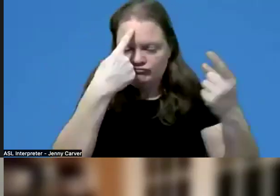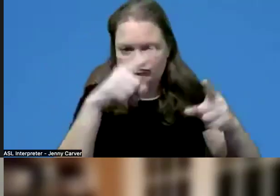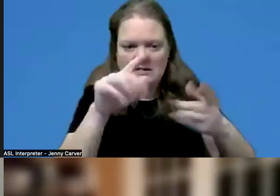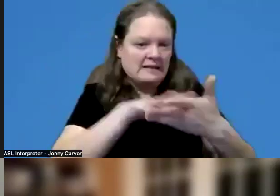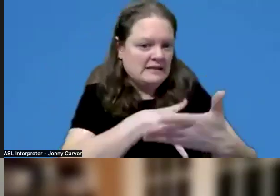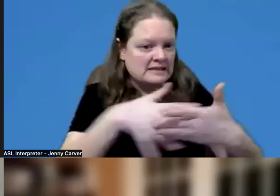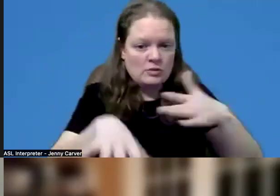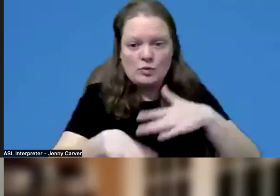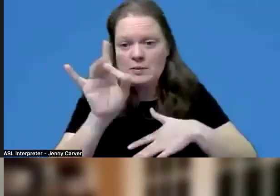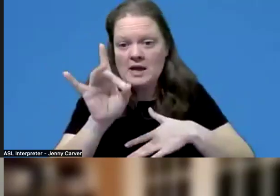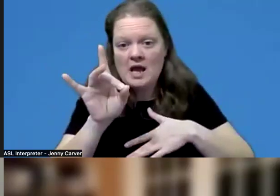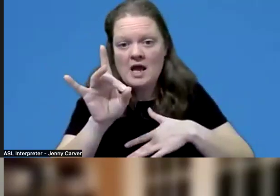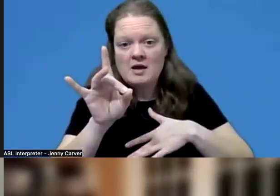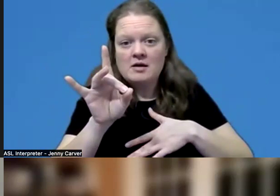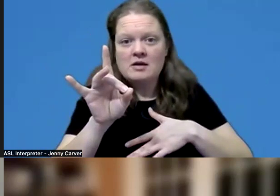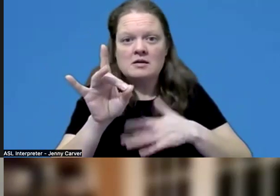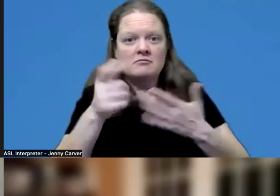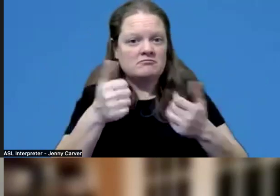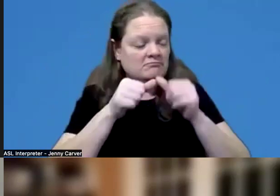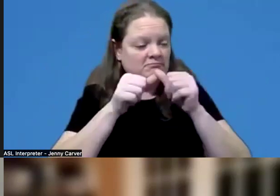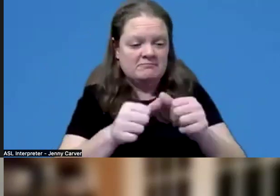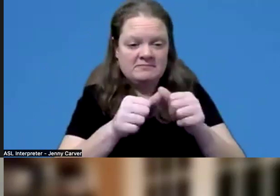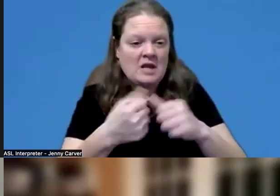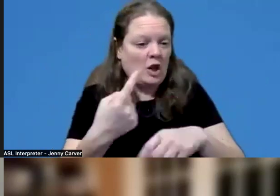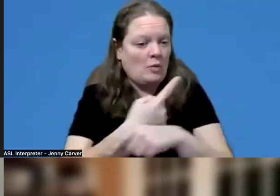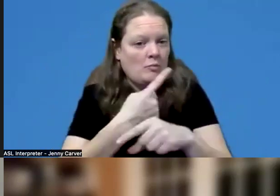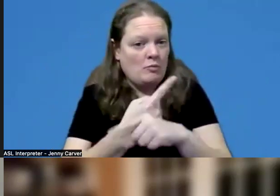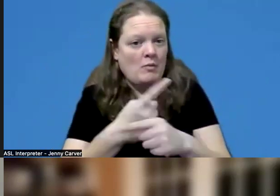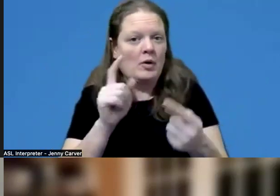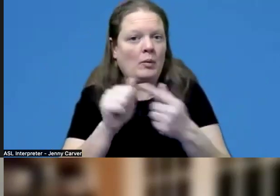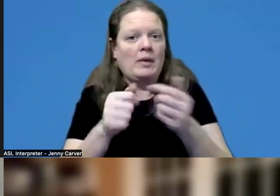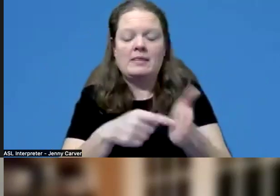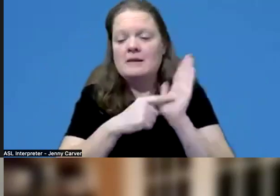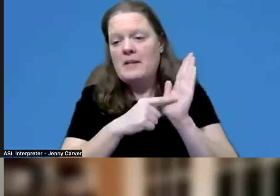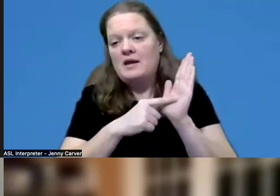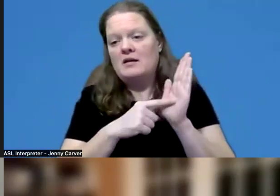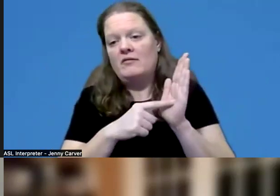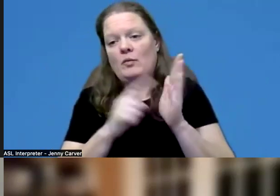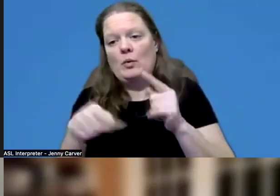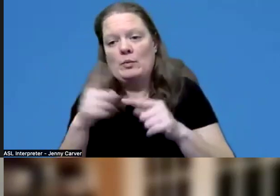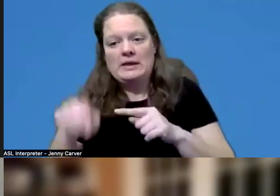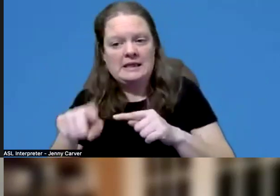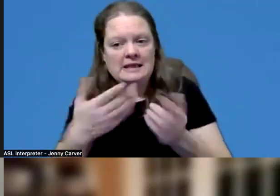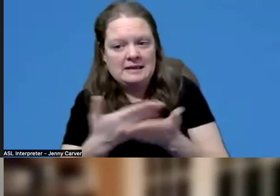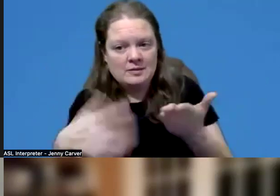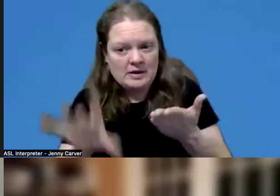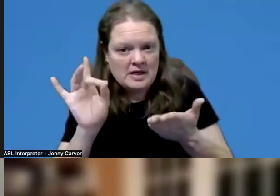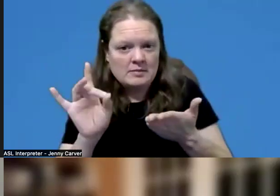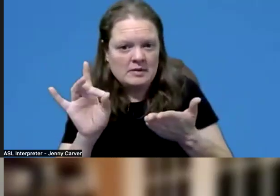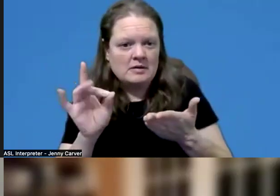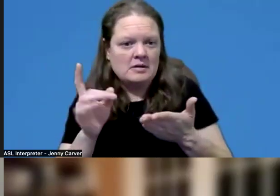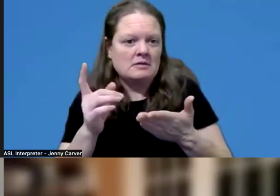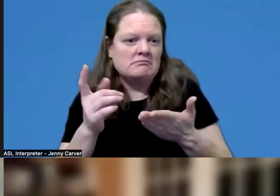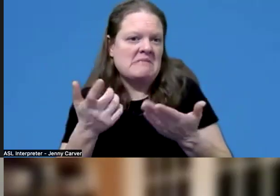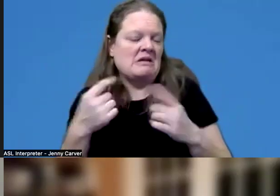schedule of pickup is commensurate and appropriate to the demand and what we need, and that's not at all